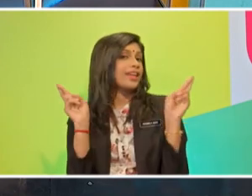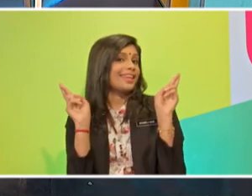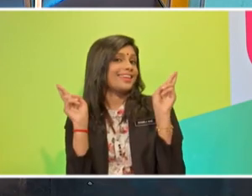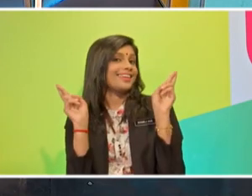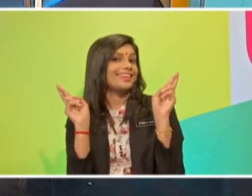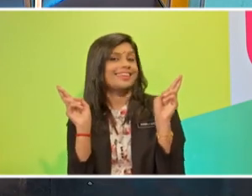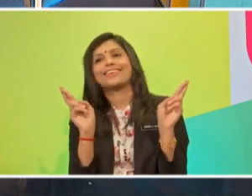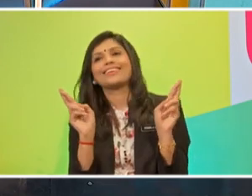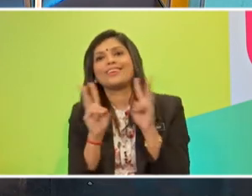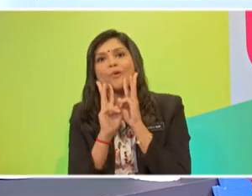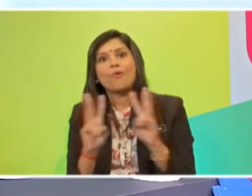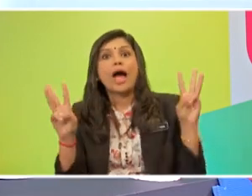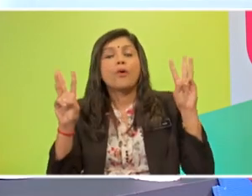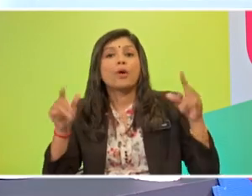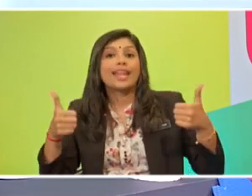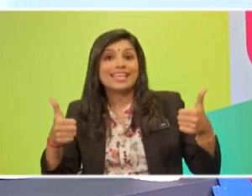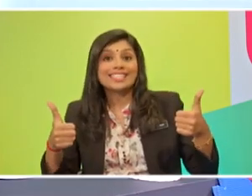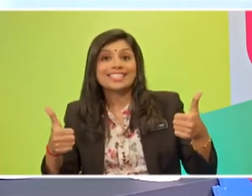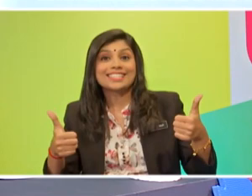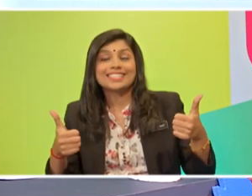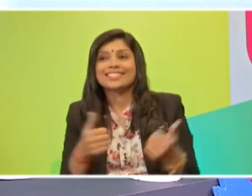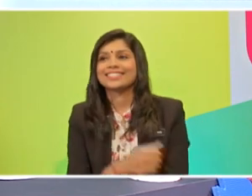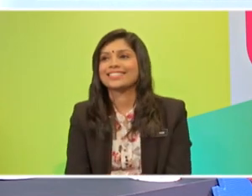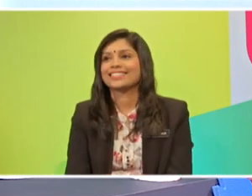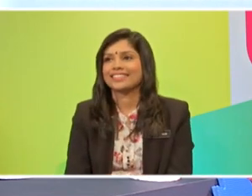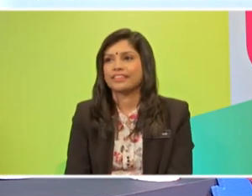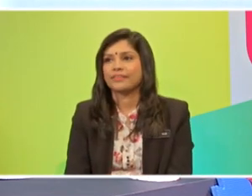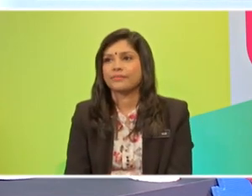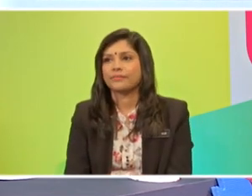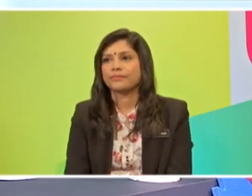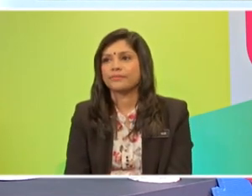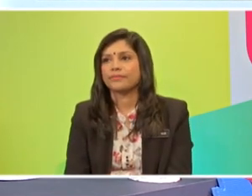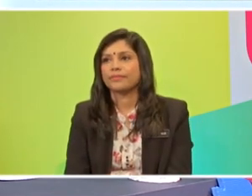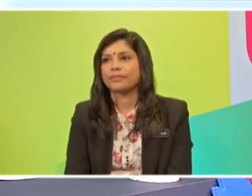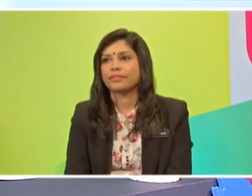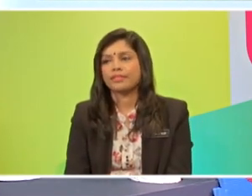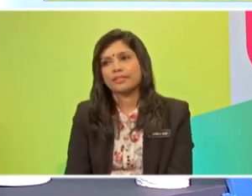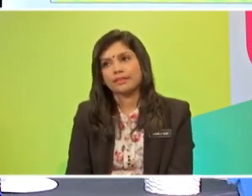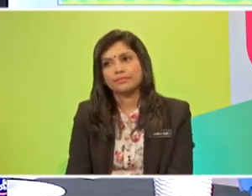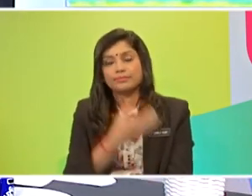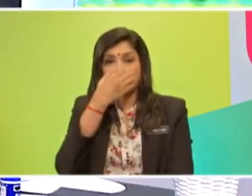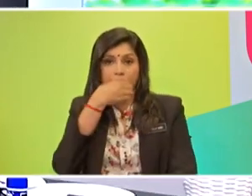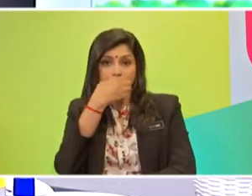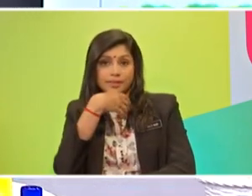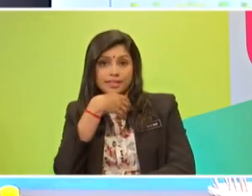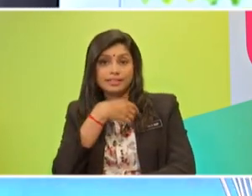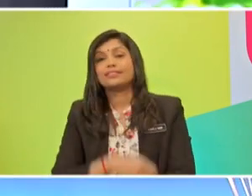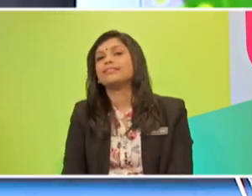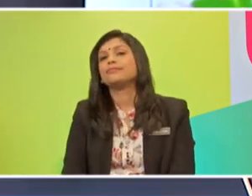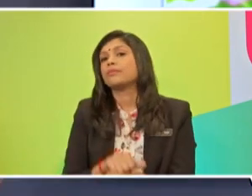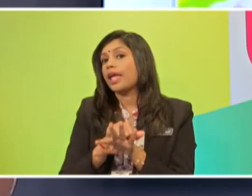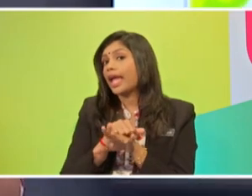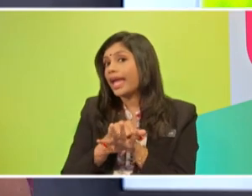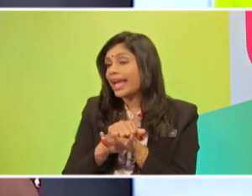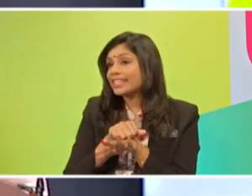Oh wow! I have apple. Let me spin some more. I have ant